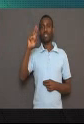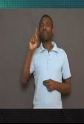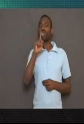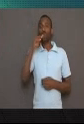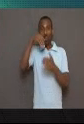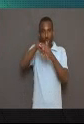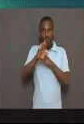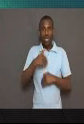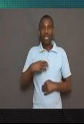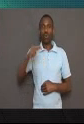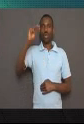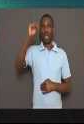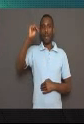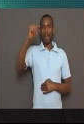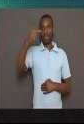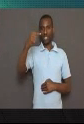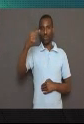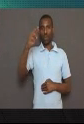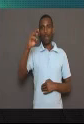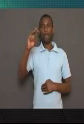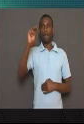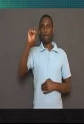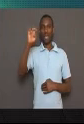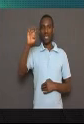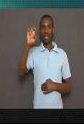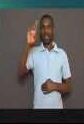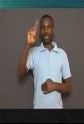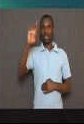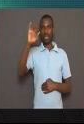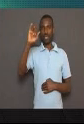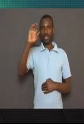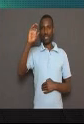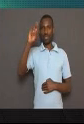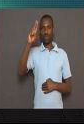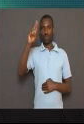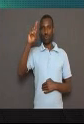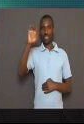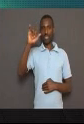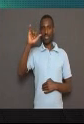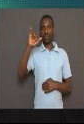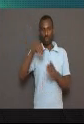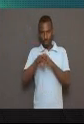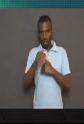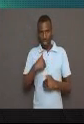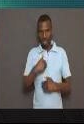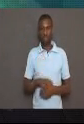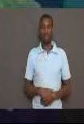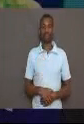because mercury is a responsive liquid that is stable under pressure.